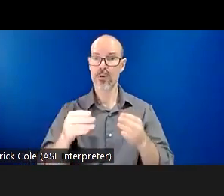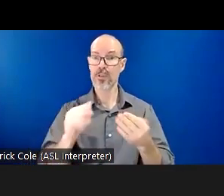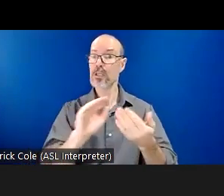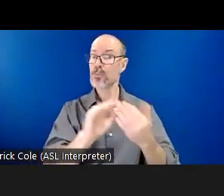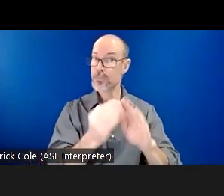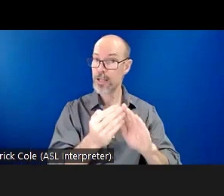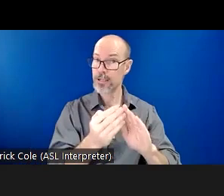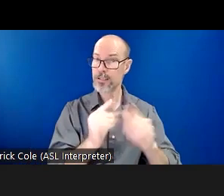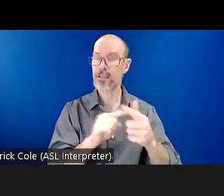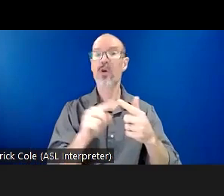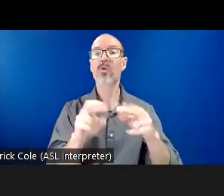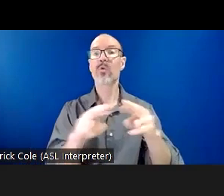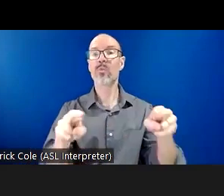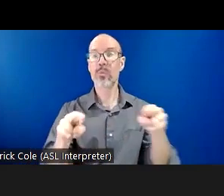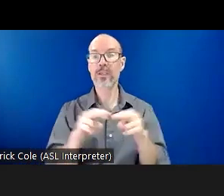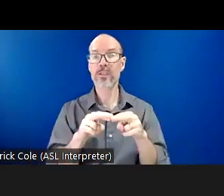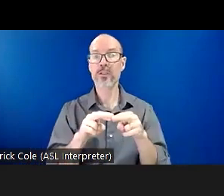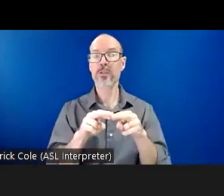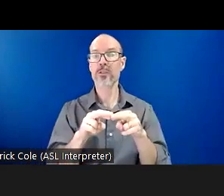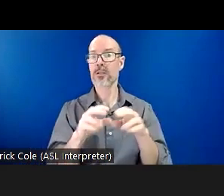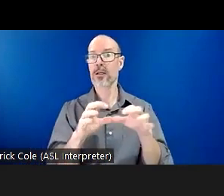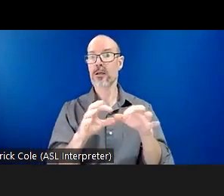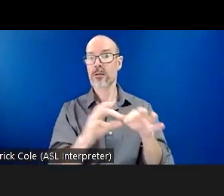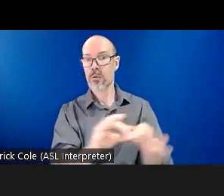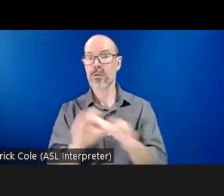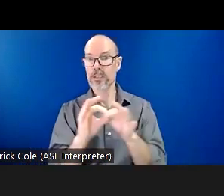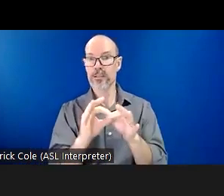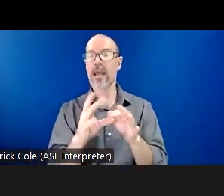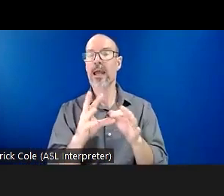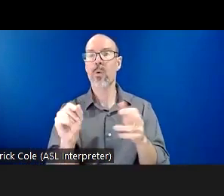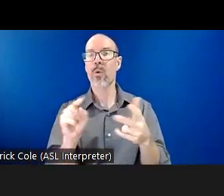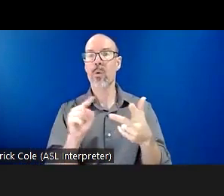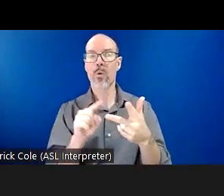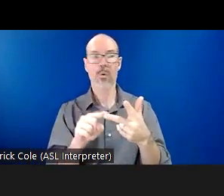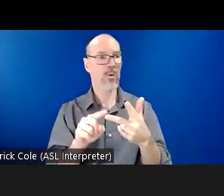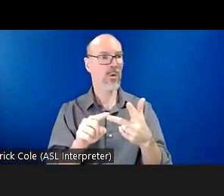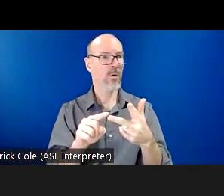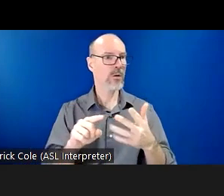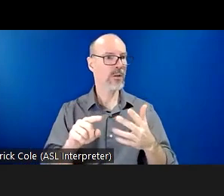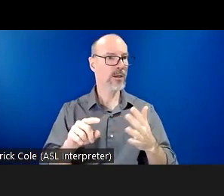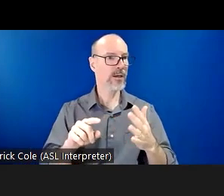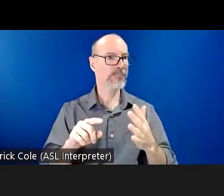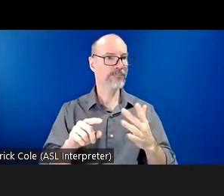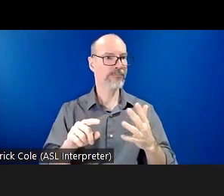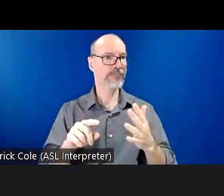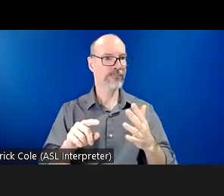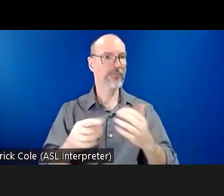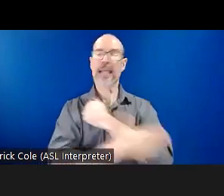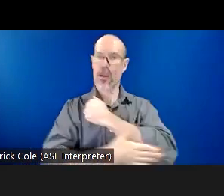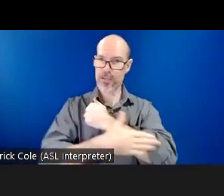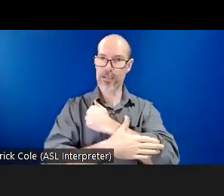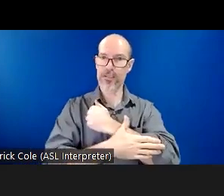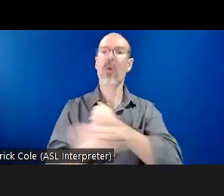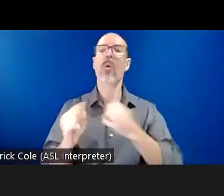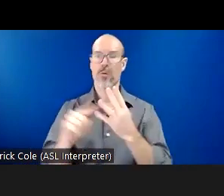counties, and the state. There is not and there is a separate competition for federally